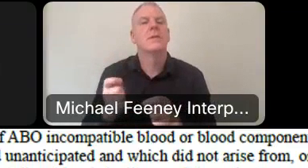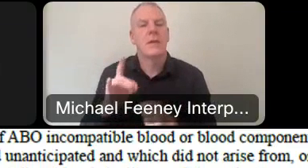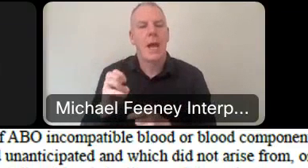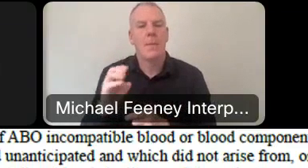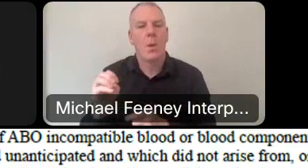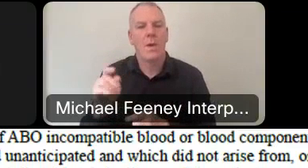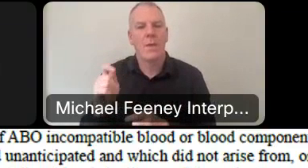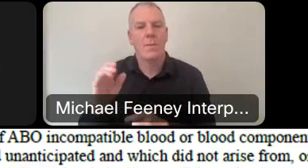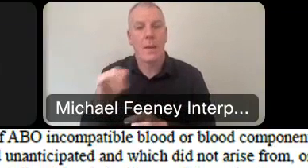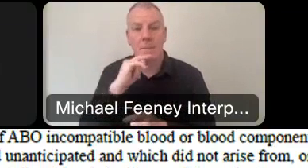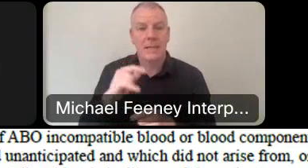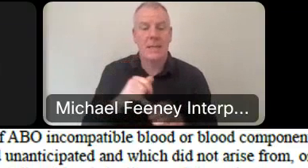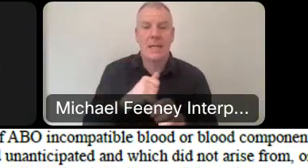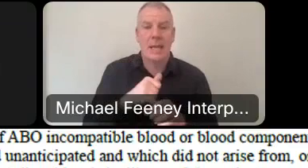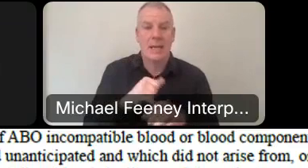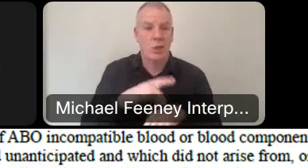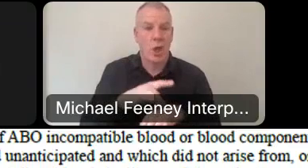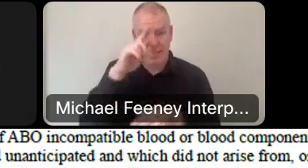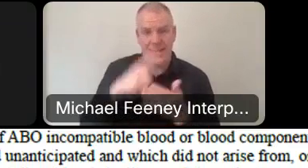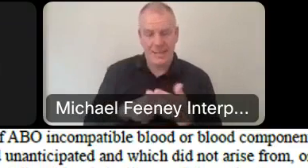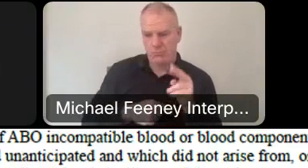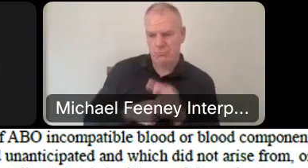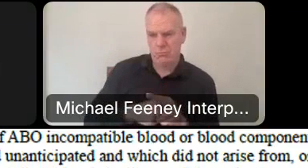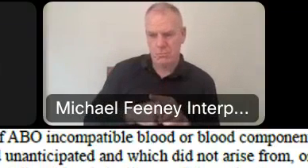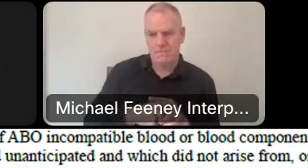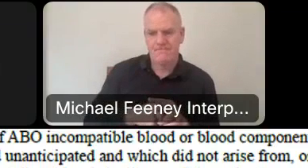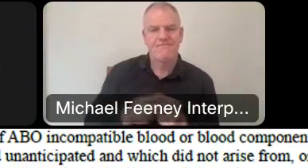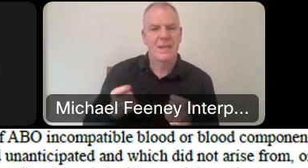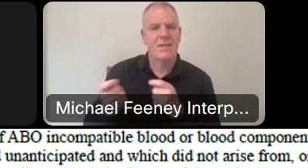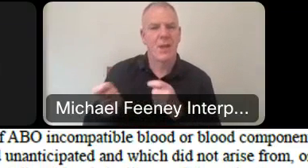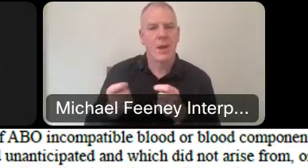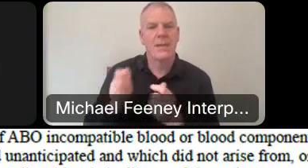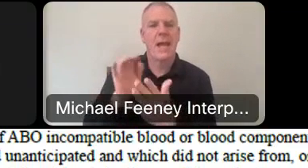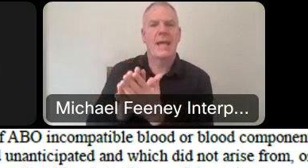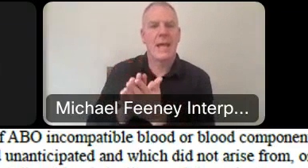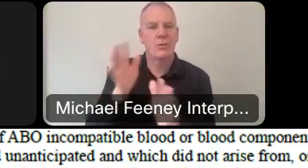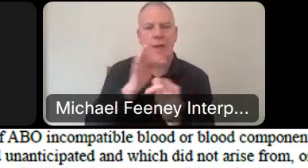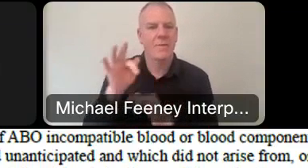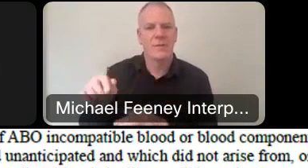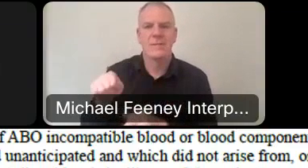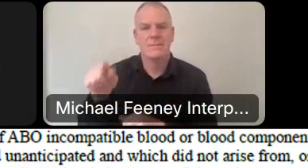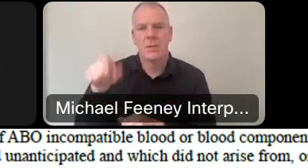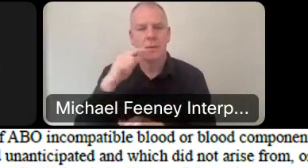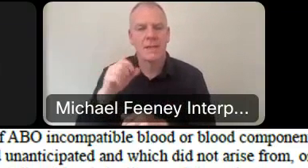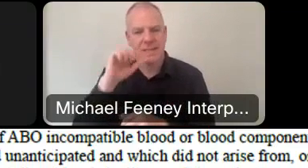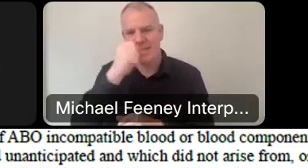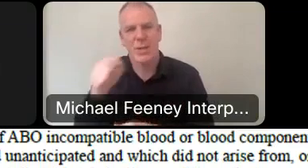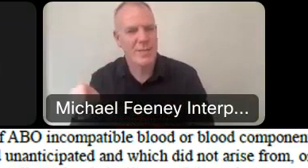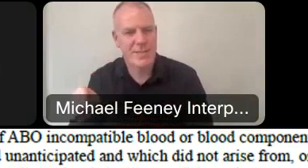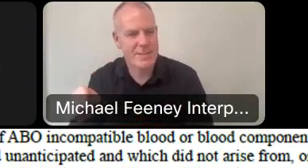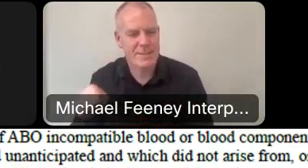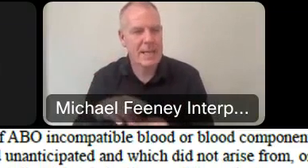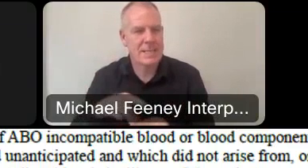hypothermia, as in the clinical judgment of the health practitioner, such therapy was contraindicated due to the severity of the presenting